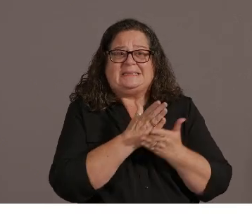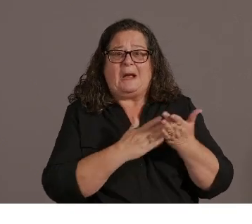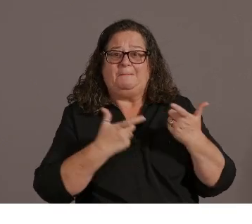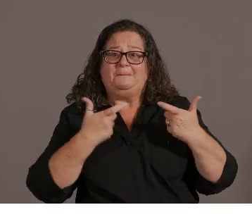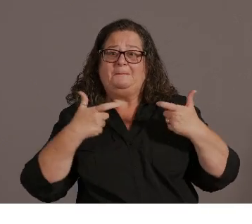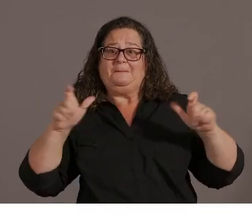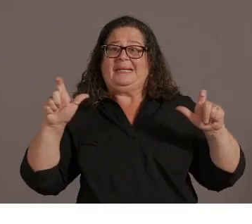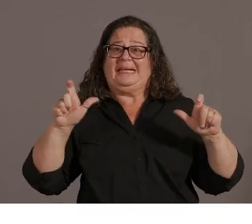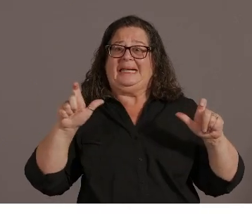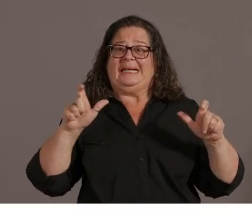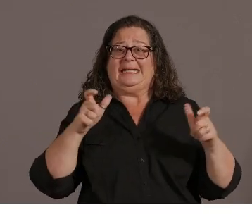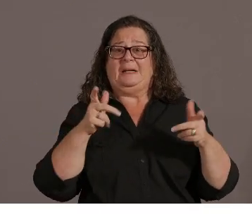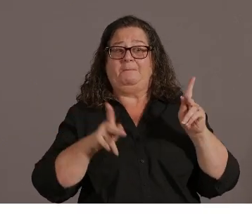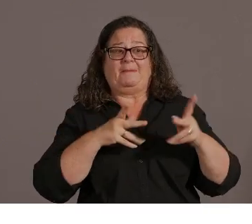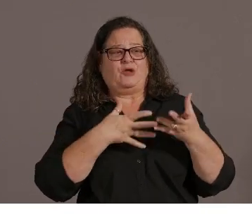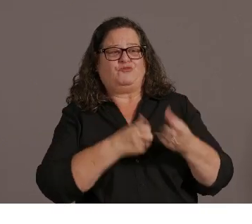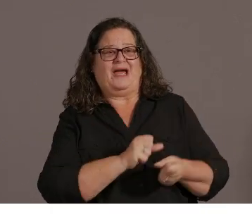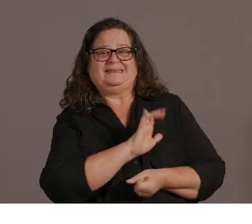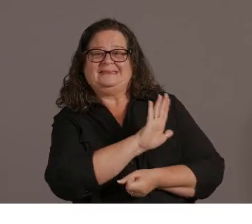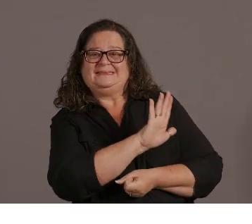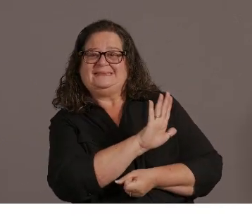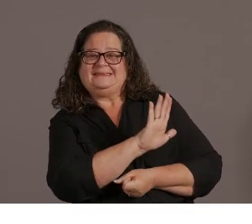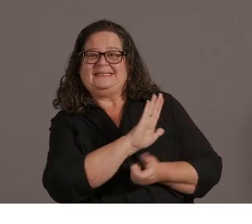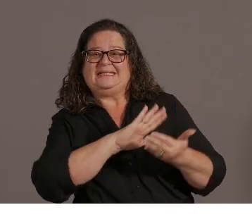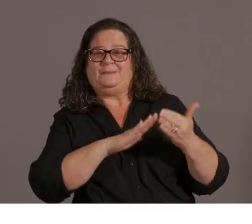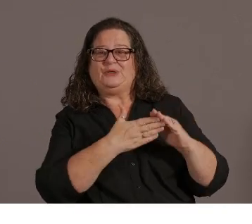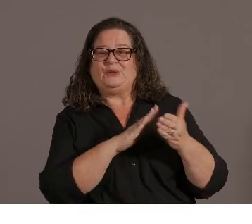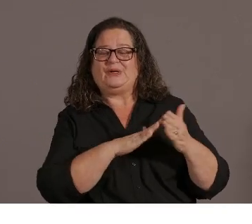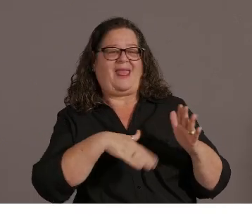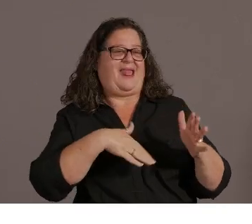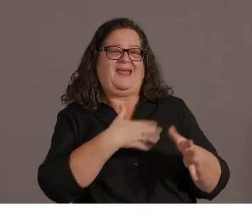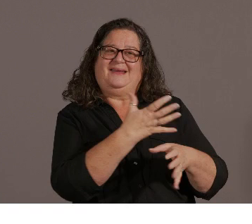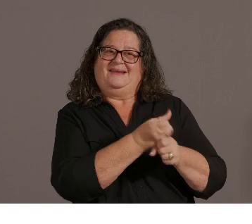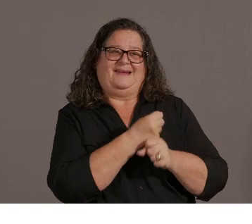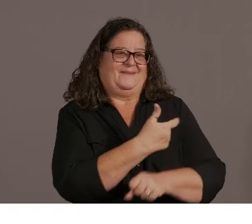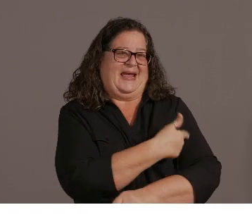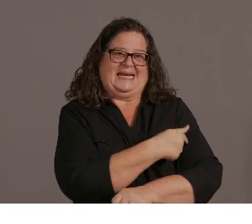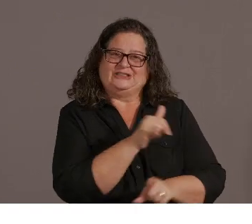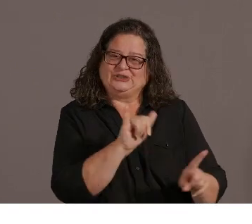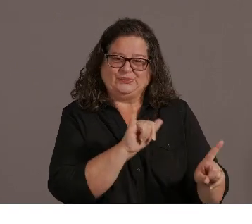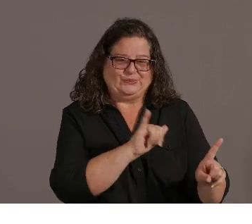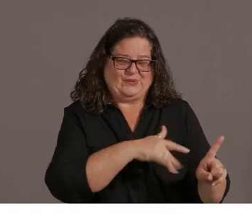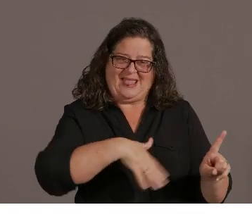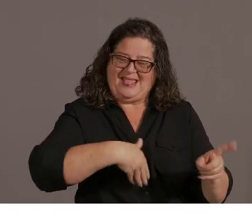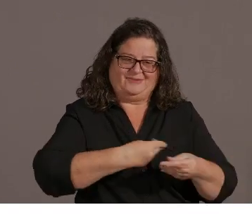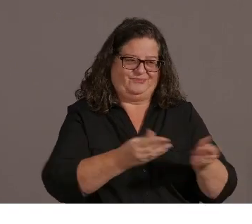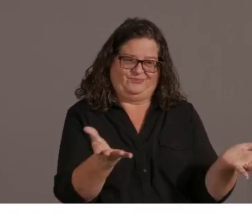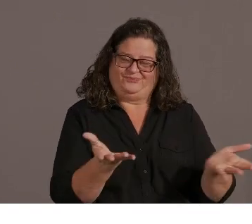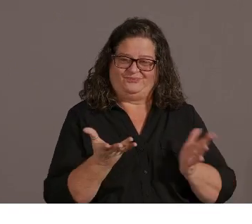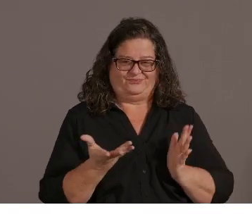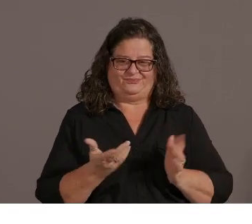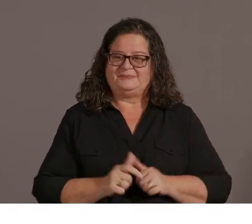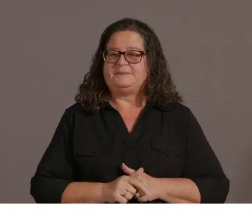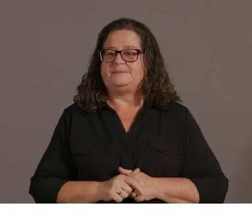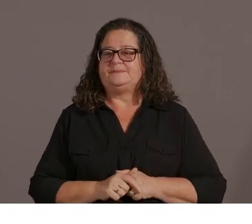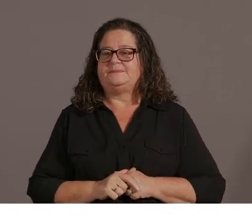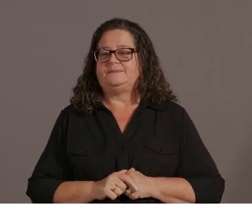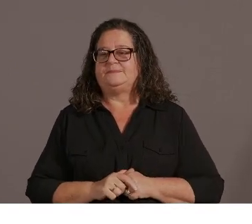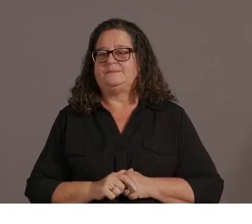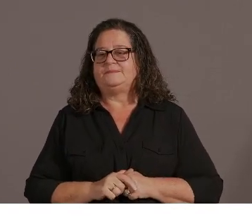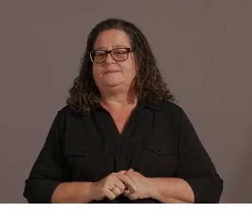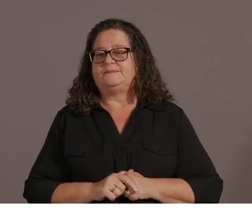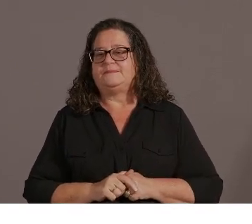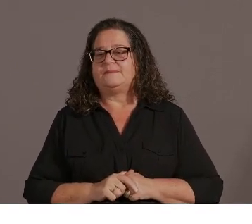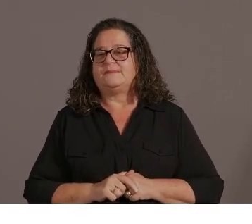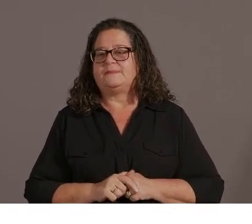our underserved and hardly reached communities at high risk for COVID-19. They have only been able to receive small amounts